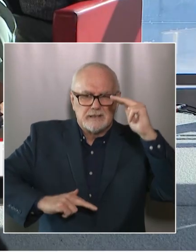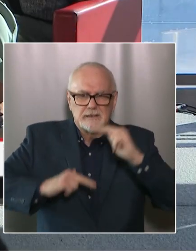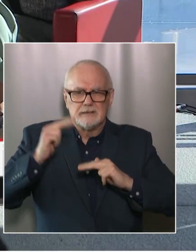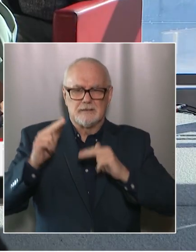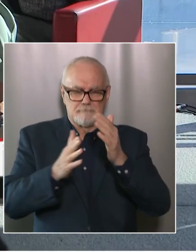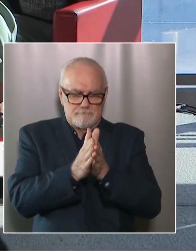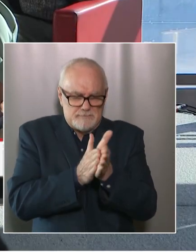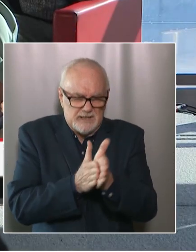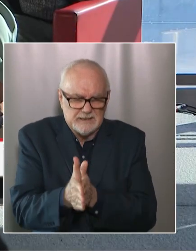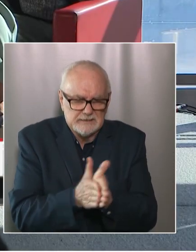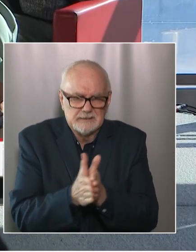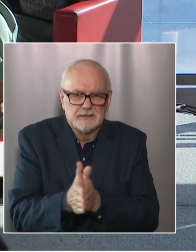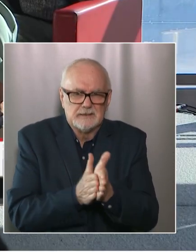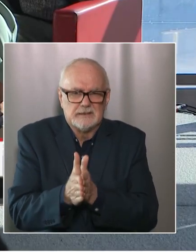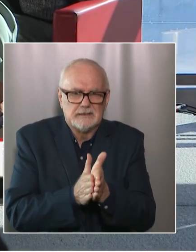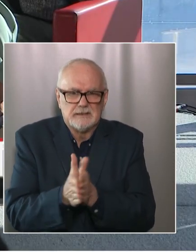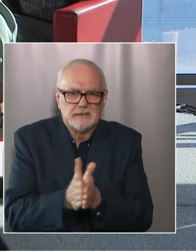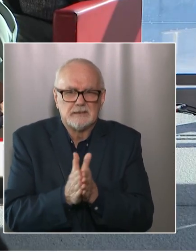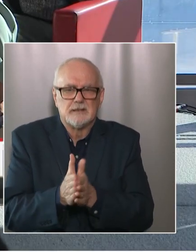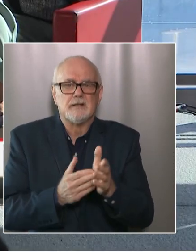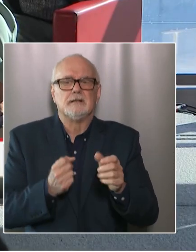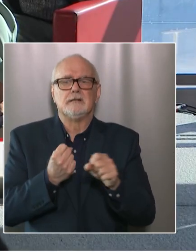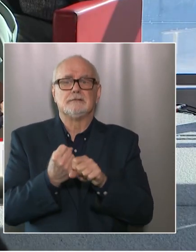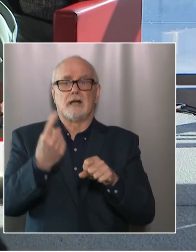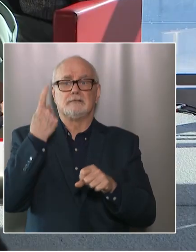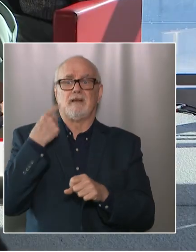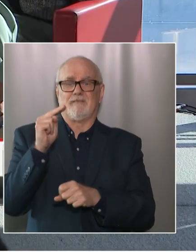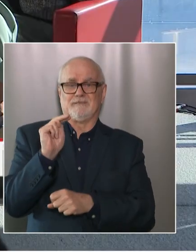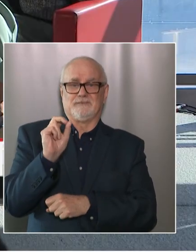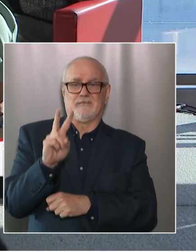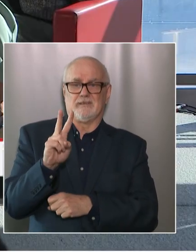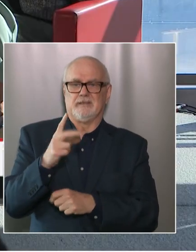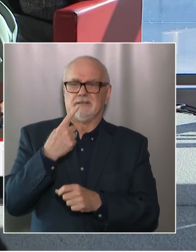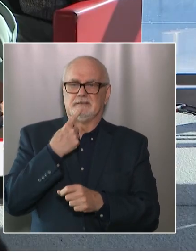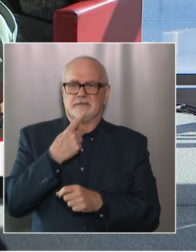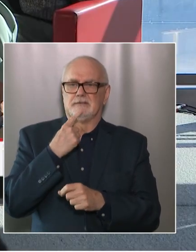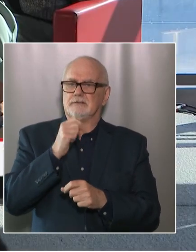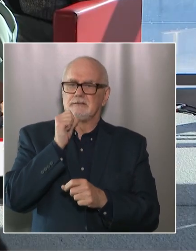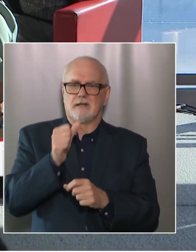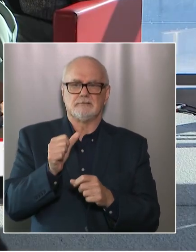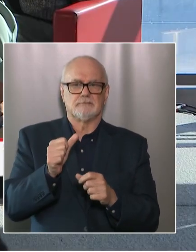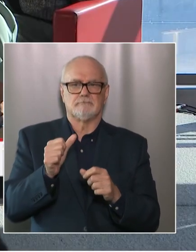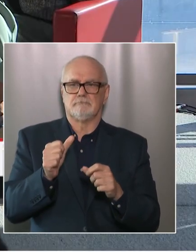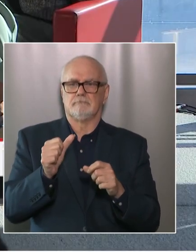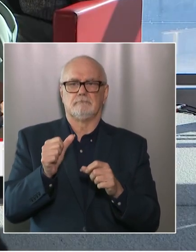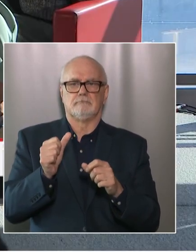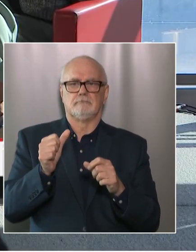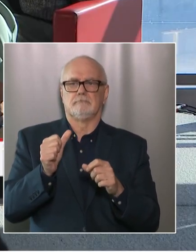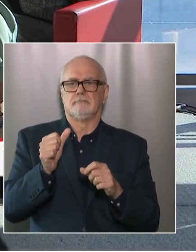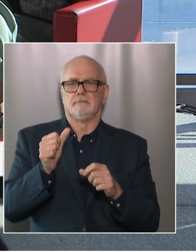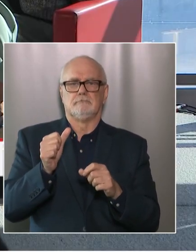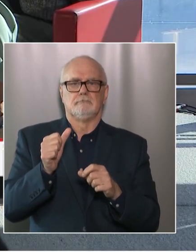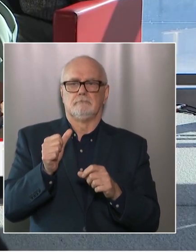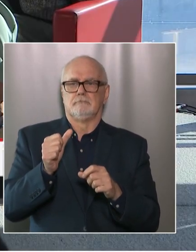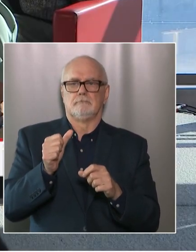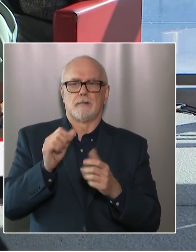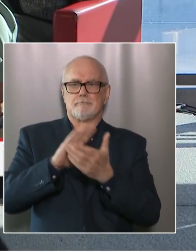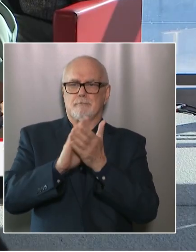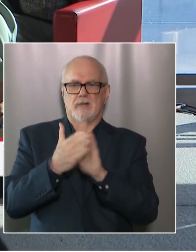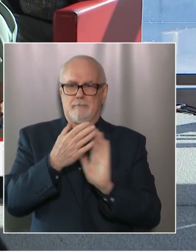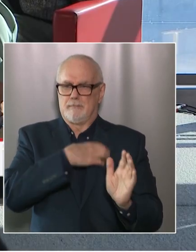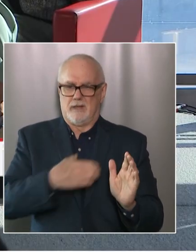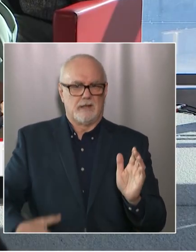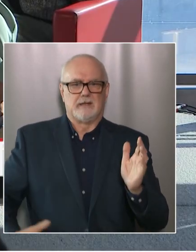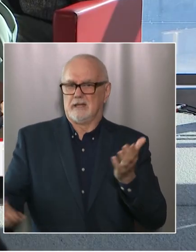you announced last November. You announced last November that you would not be seeking a fourth term as mayor. The next mayor will inherit